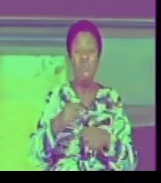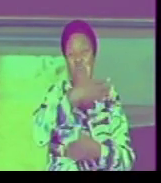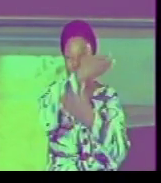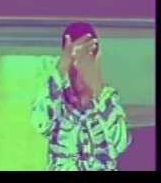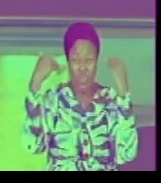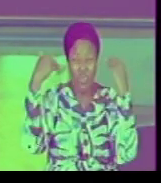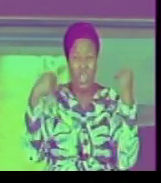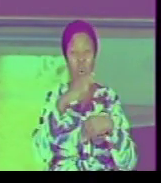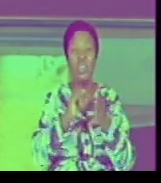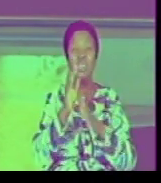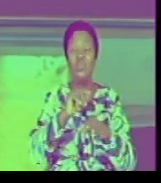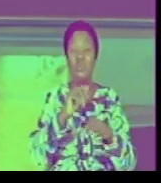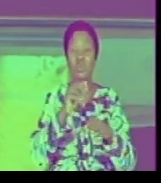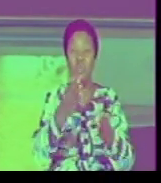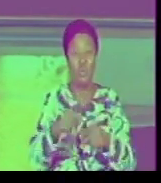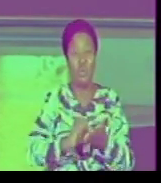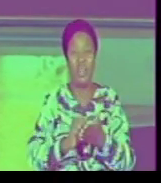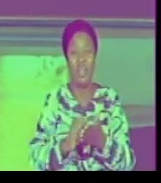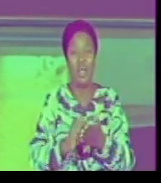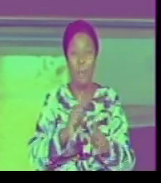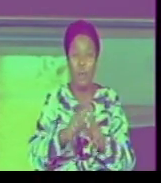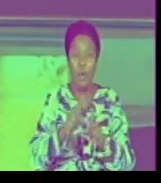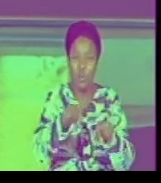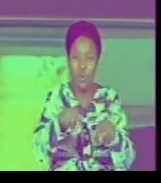year without fear.